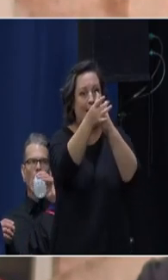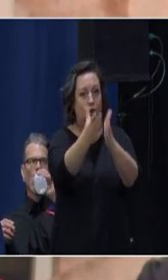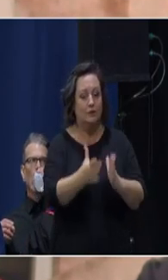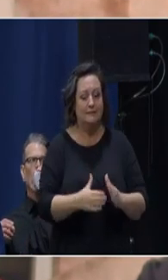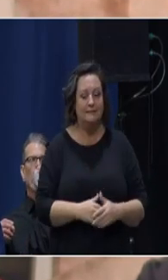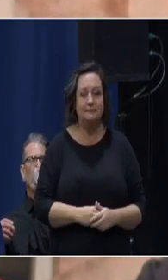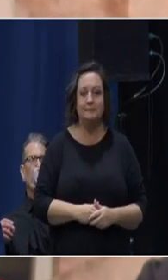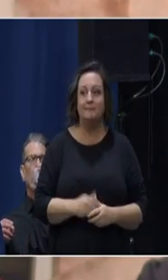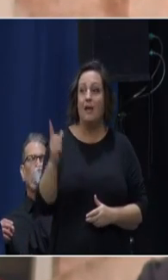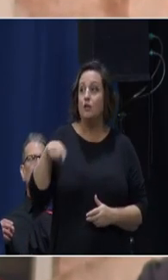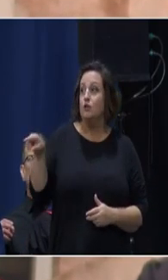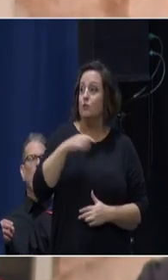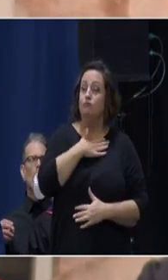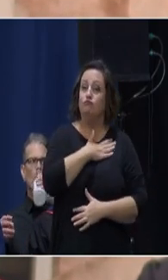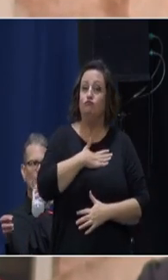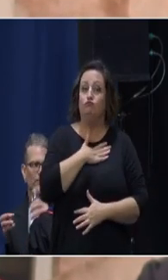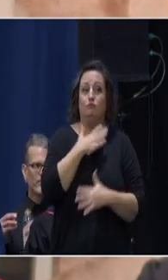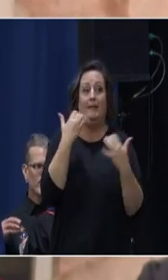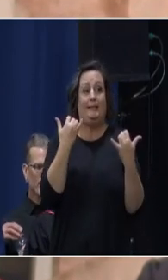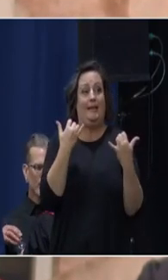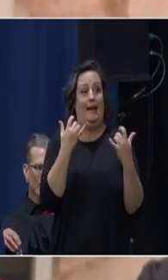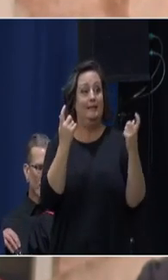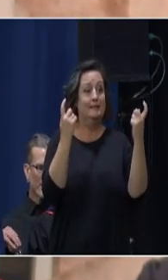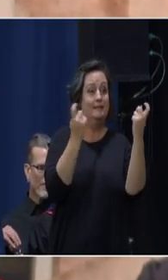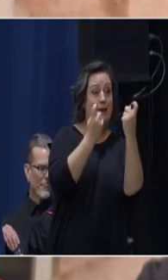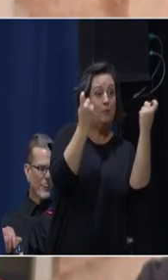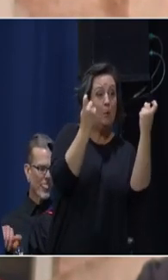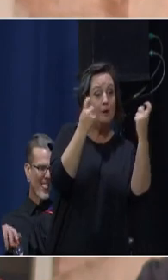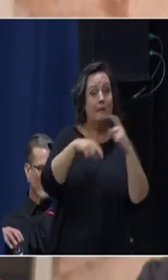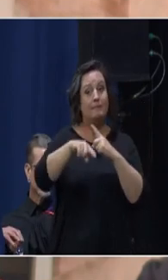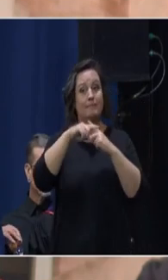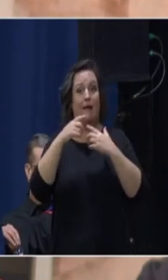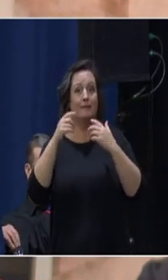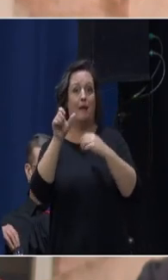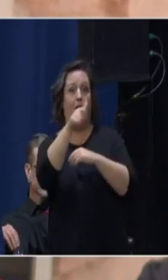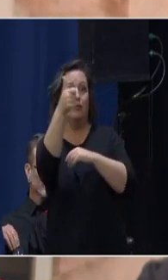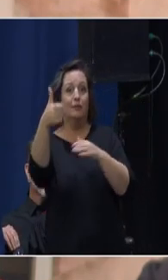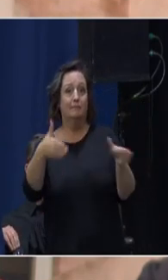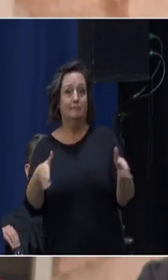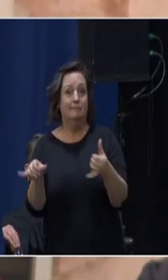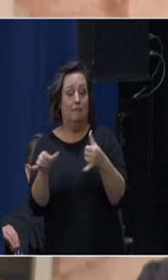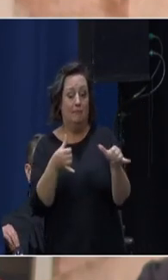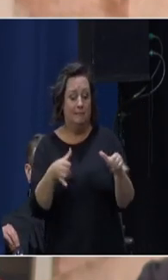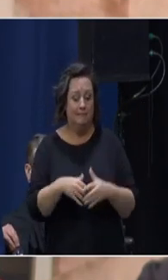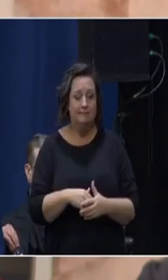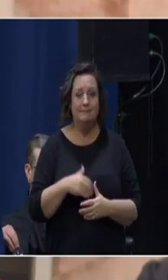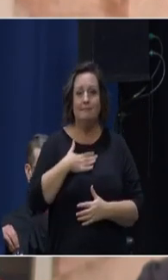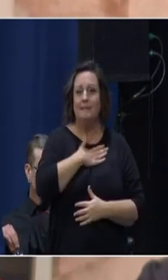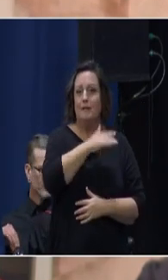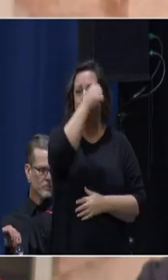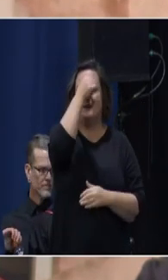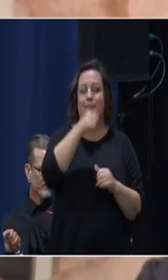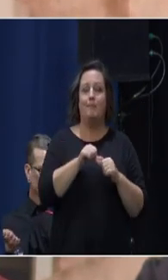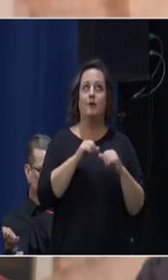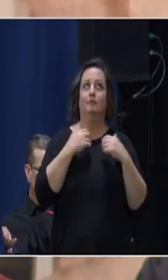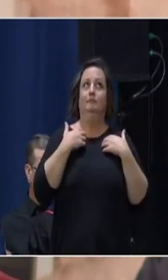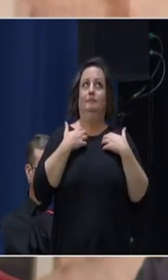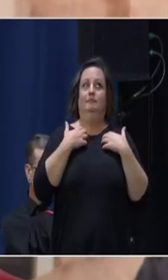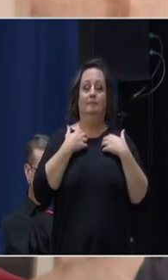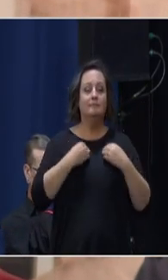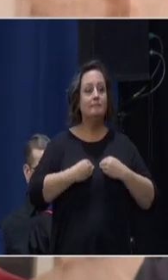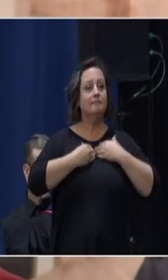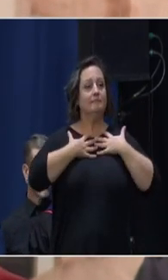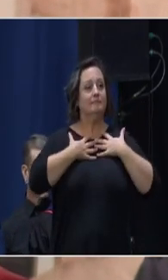today's ceremony and the celebrations that will surely follow, I want you to remember the sense of accomplishment and excitement that you